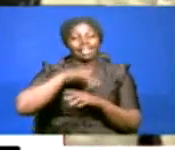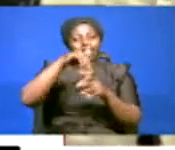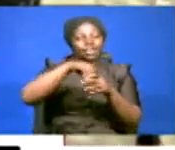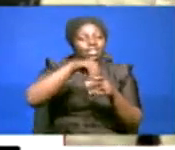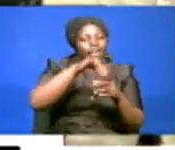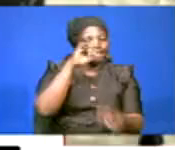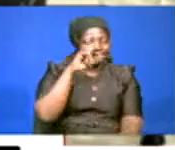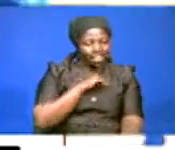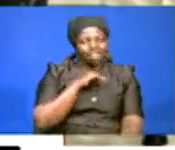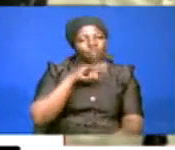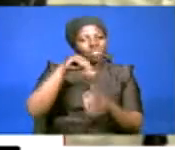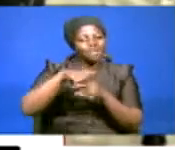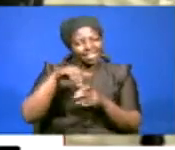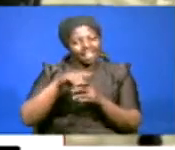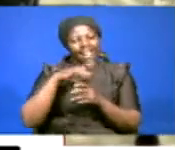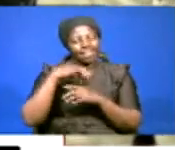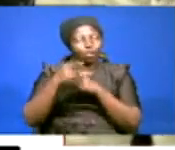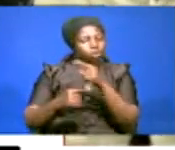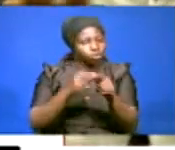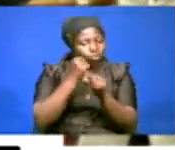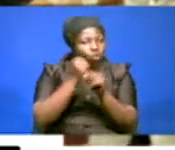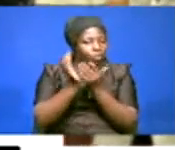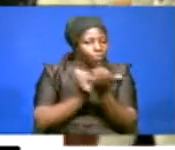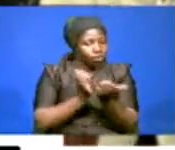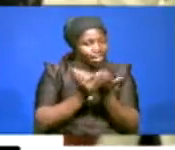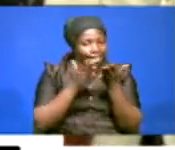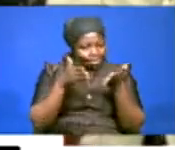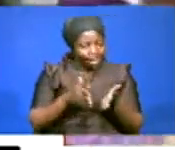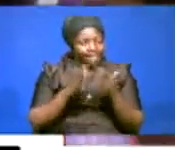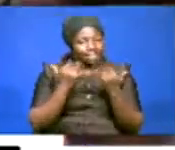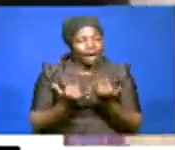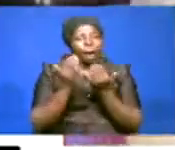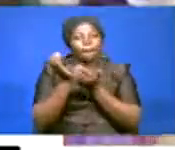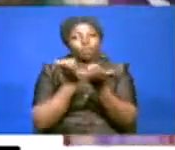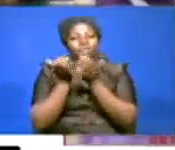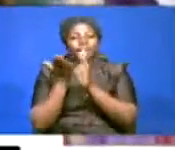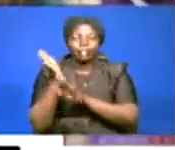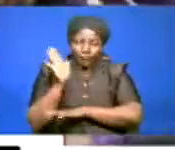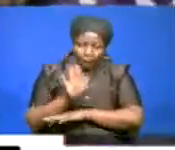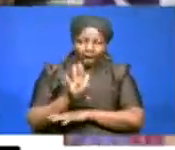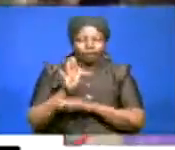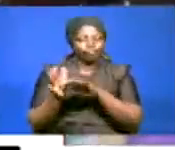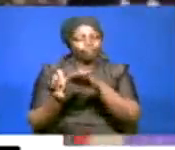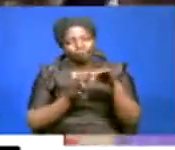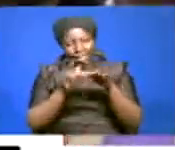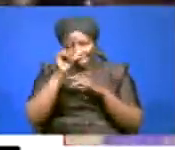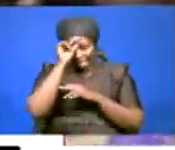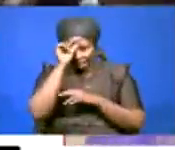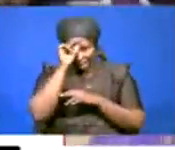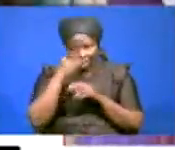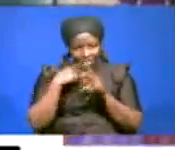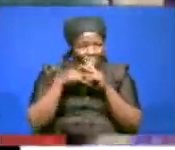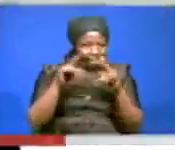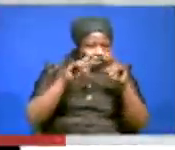We invested, and we continue to do business here. And now, business is back. Meanwhile, the government has embarked on mapping and